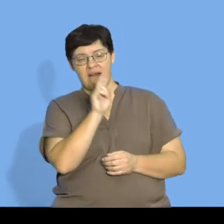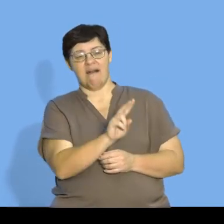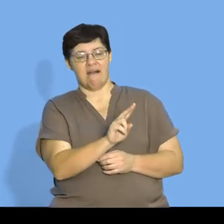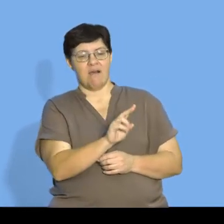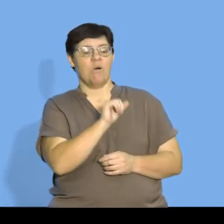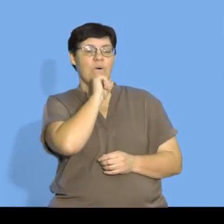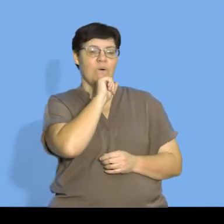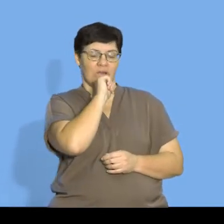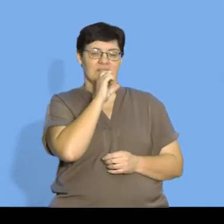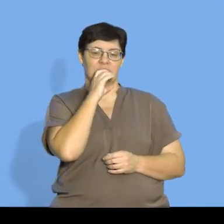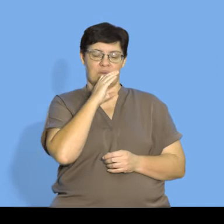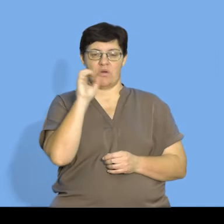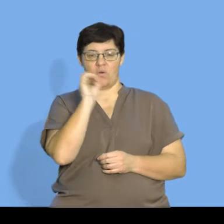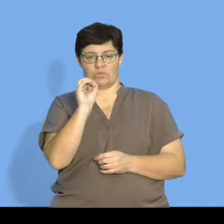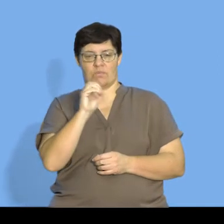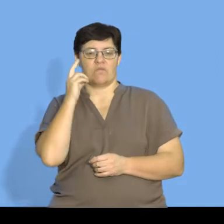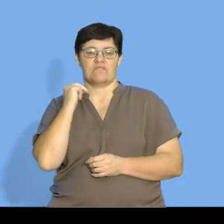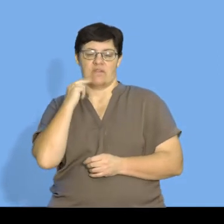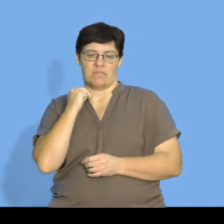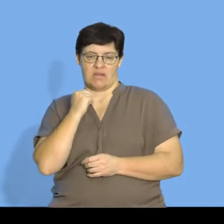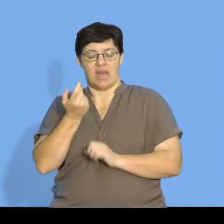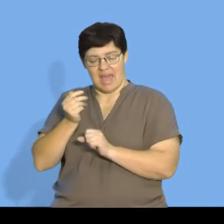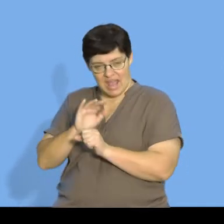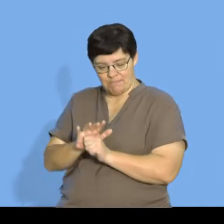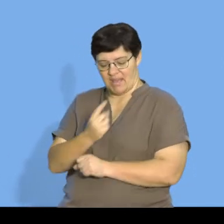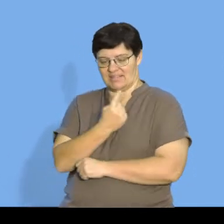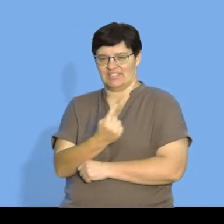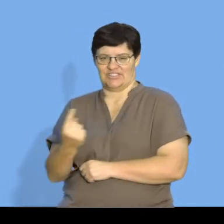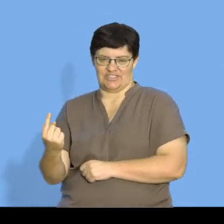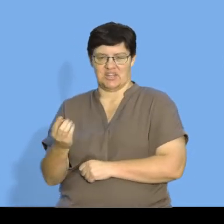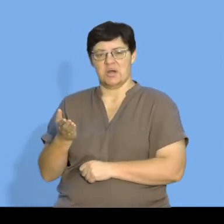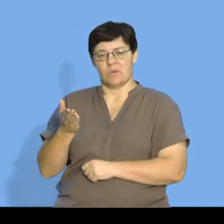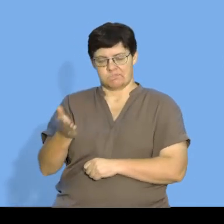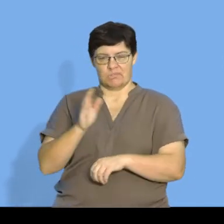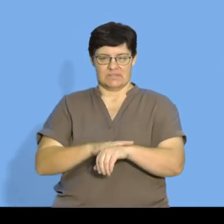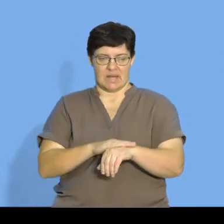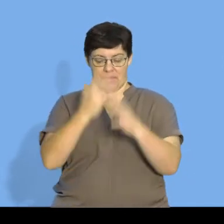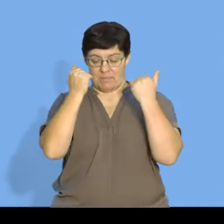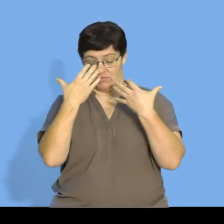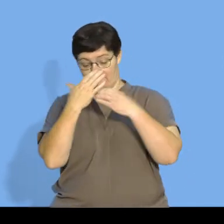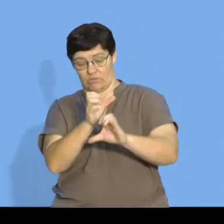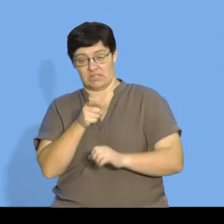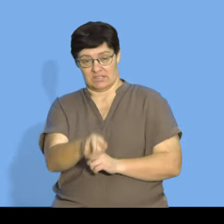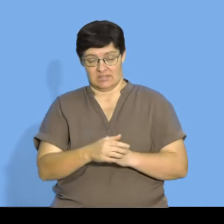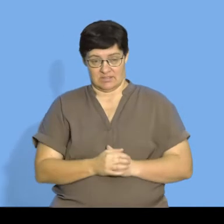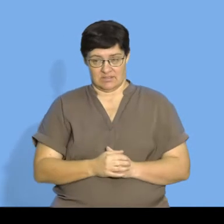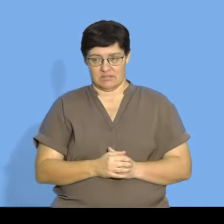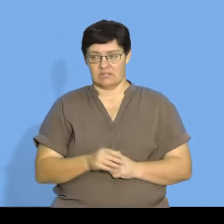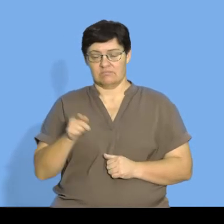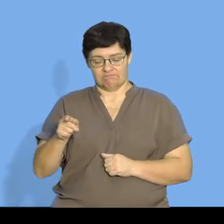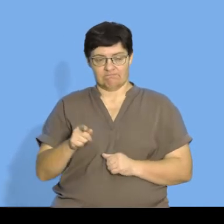you can see that August, September, October, and November impacted on my budget period, and